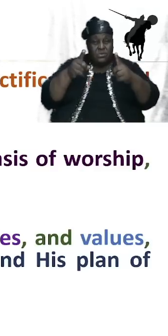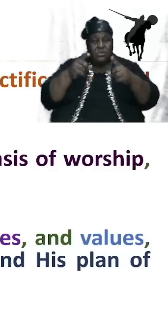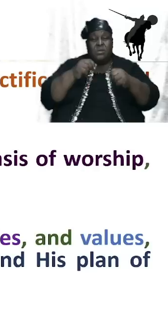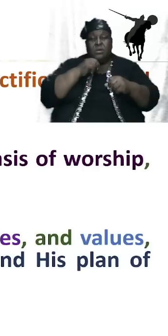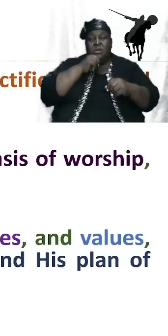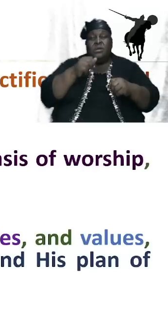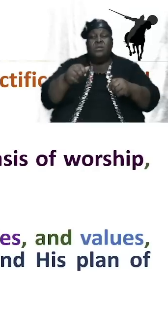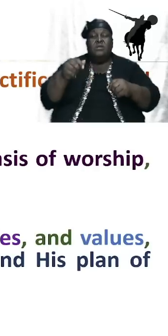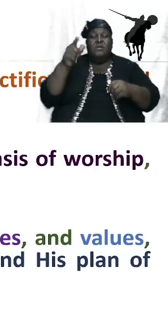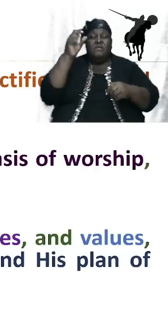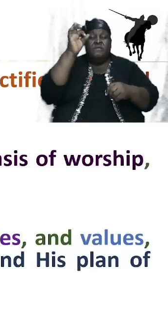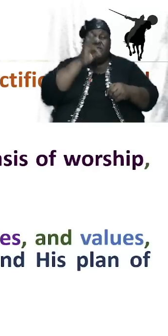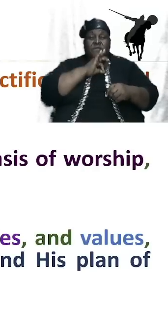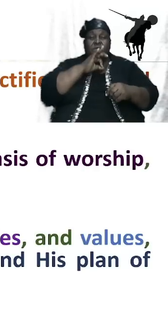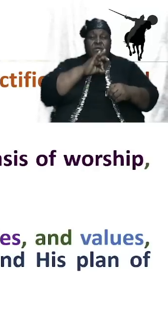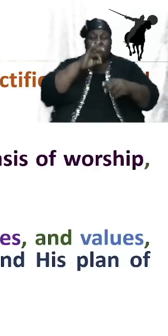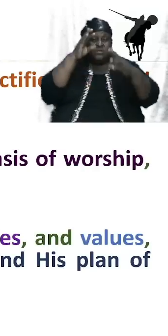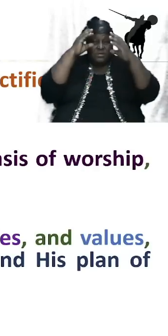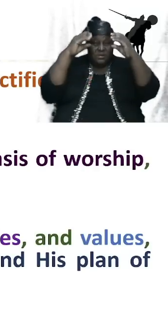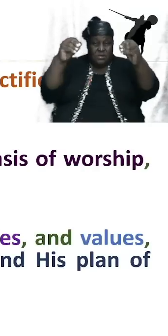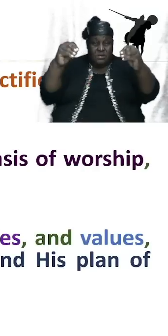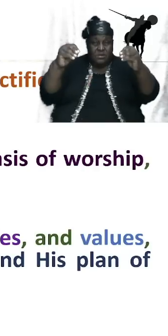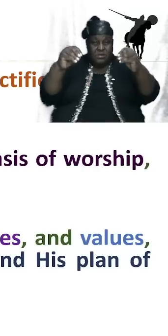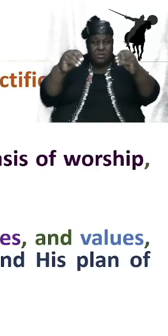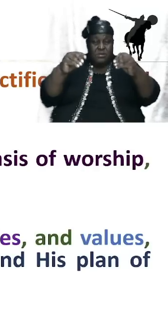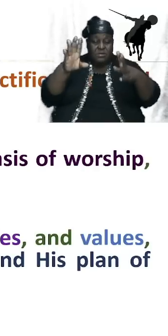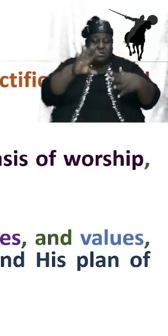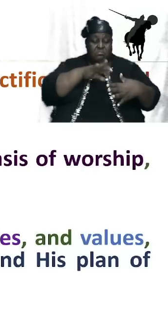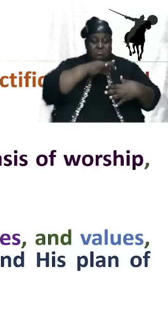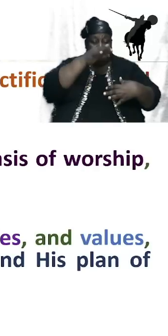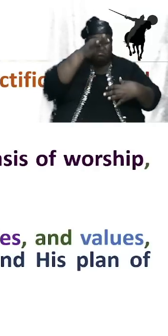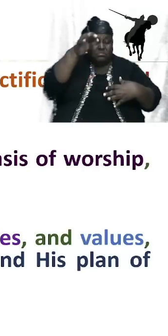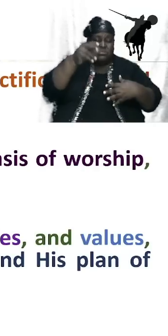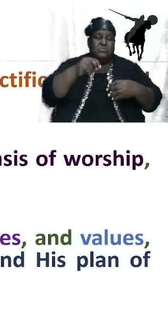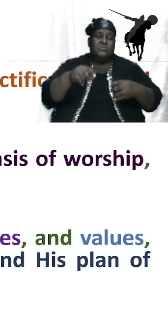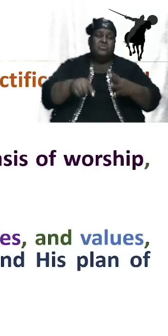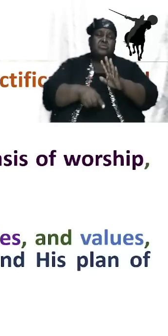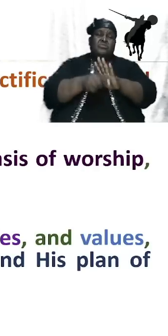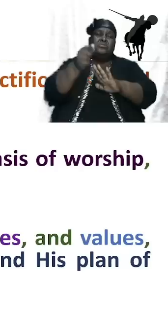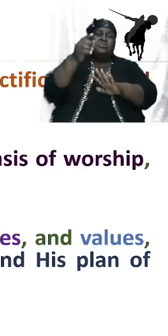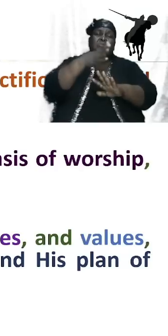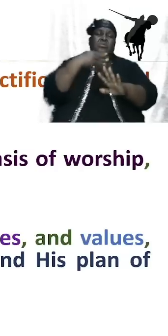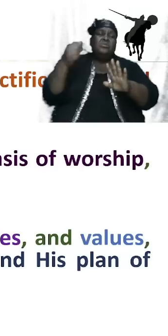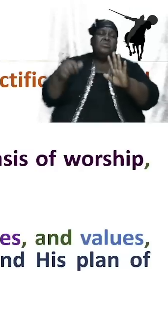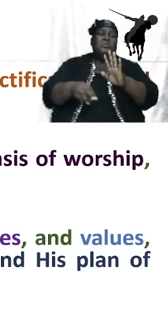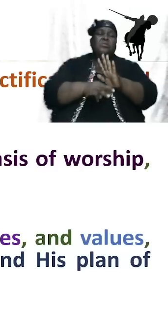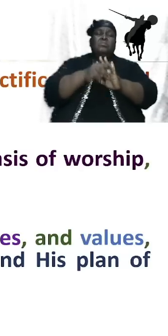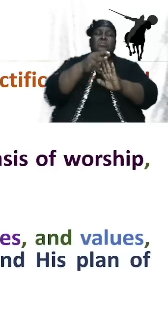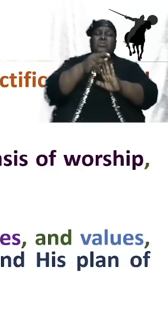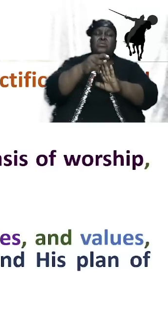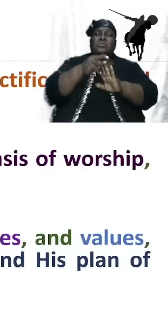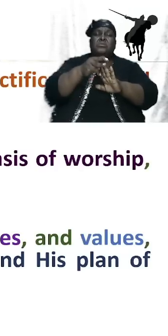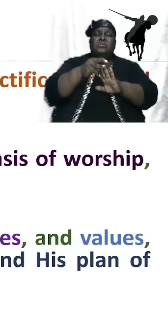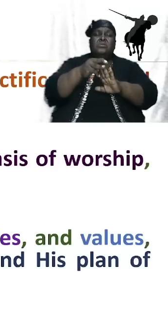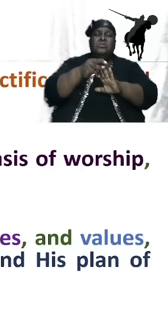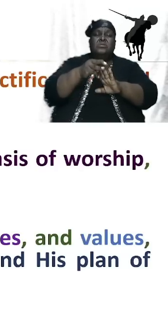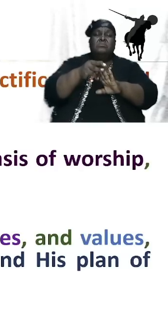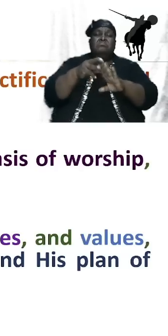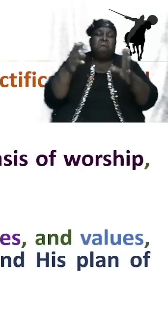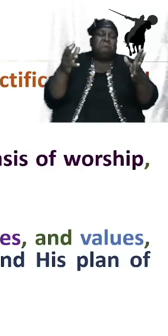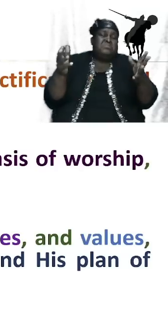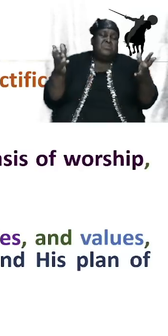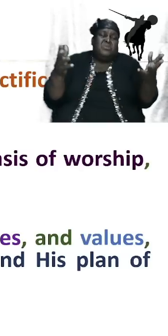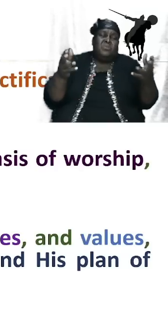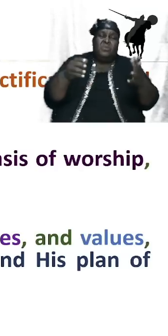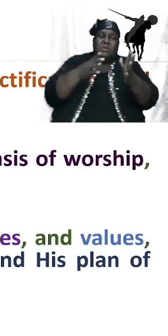false teaching, but also fosters, as I said before, spiritual growth and maturity. Now, look at what the Bible has to